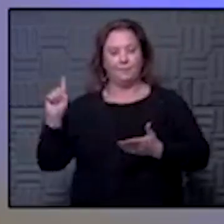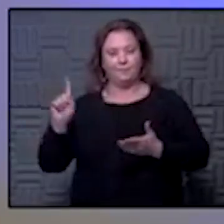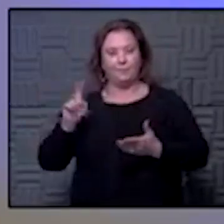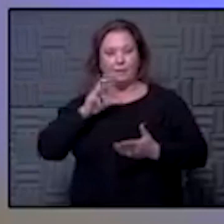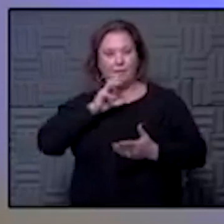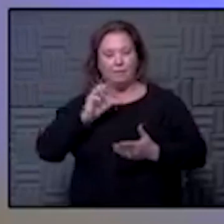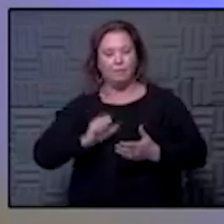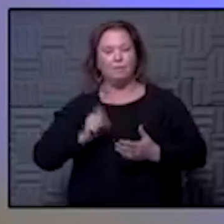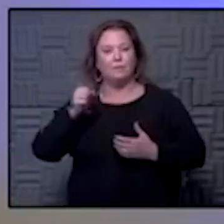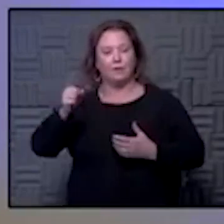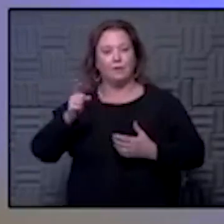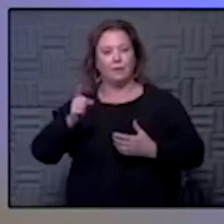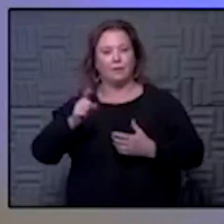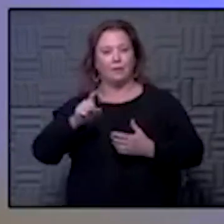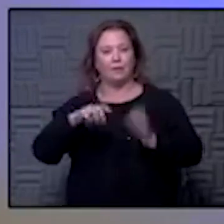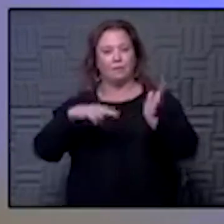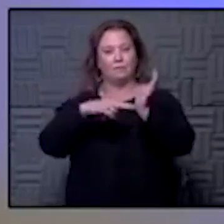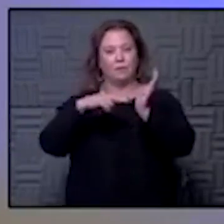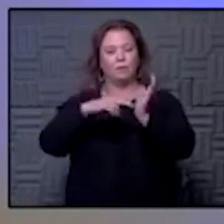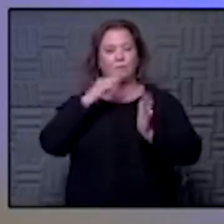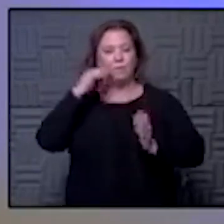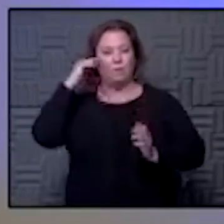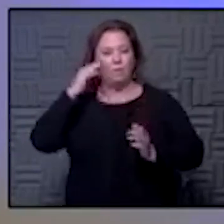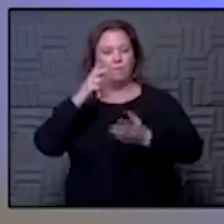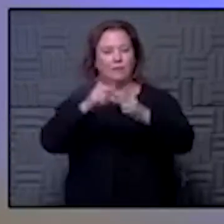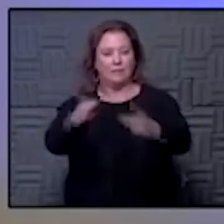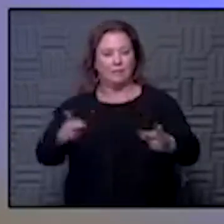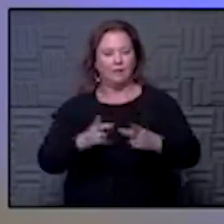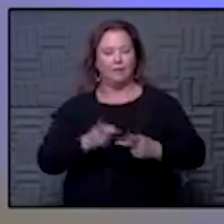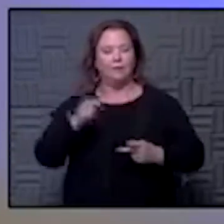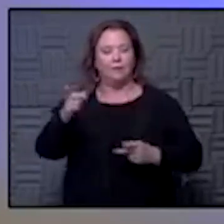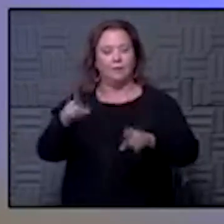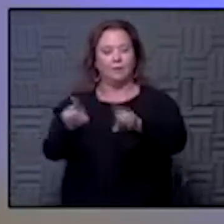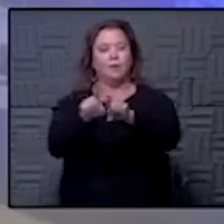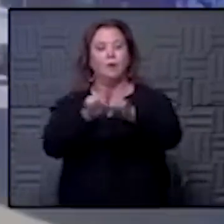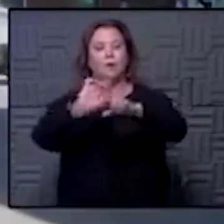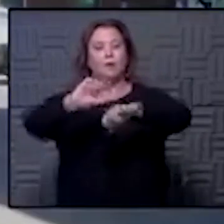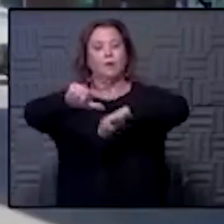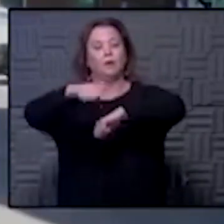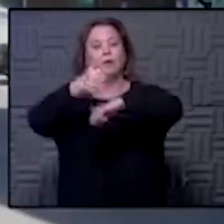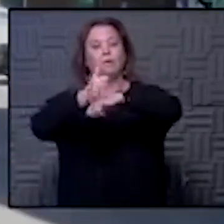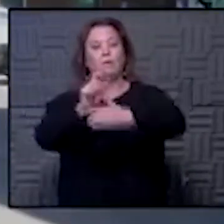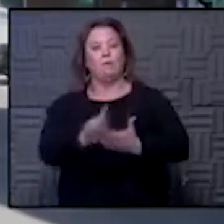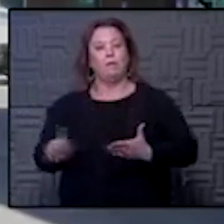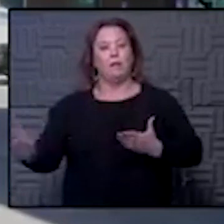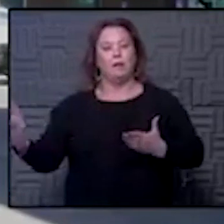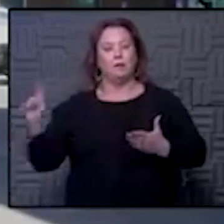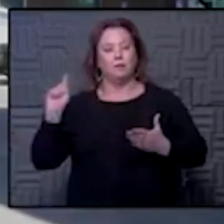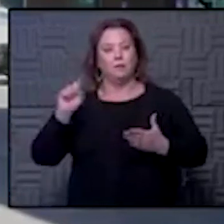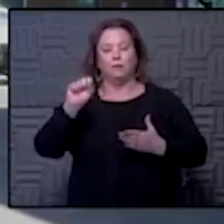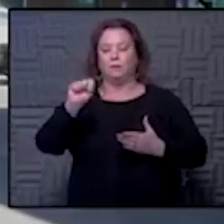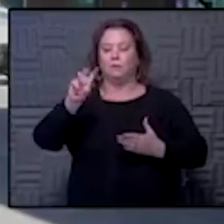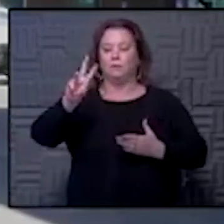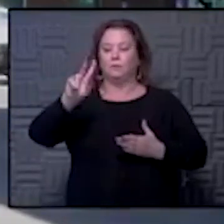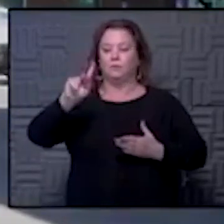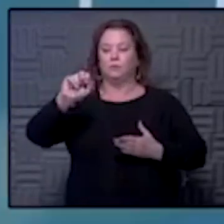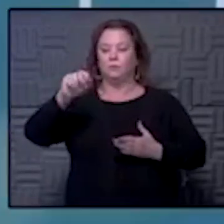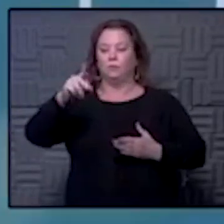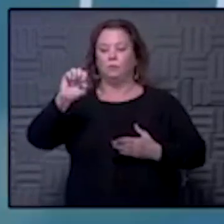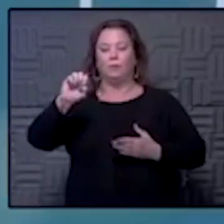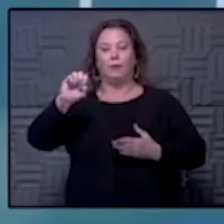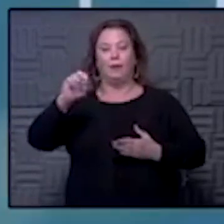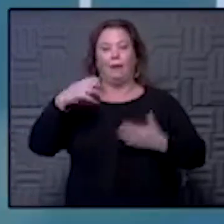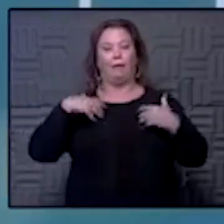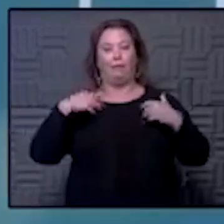elderly and in an extended care facility. We are also launched this past week at Swope Health. So